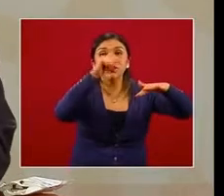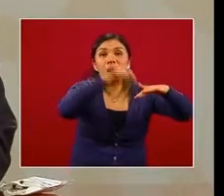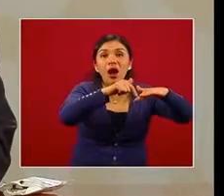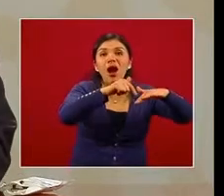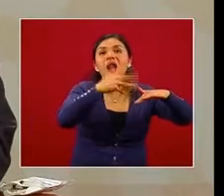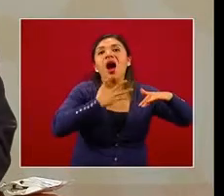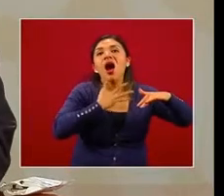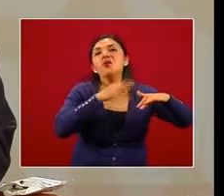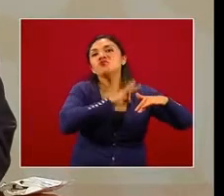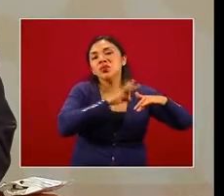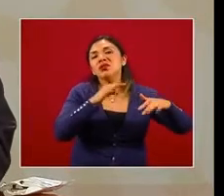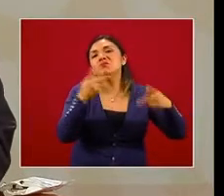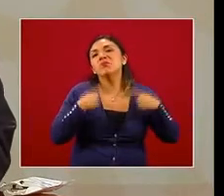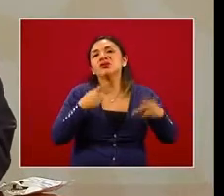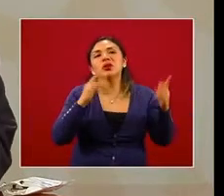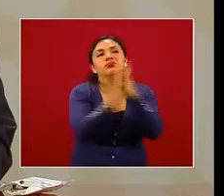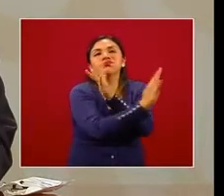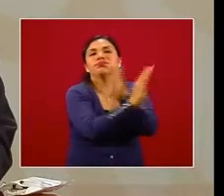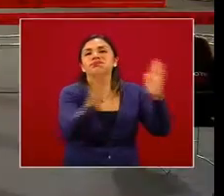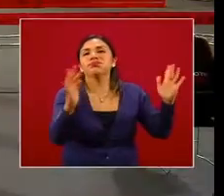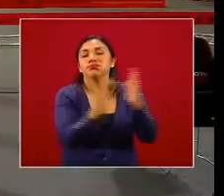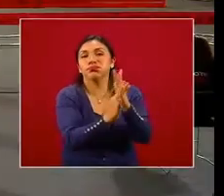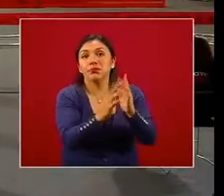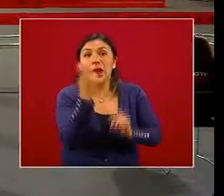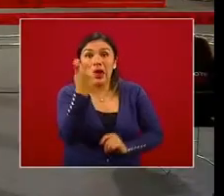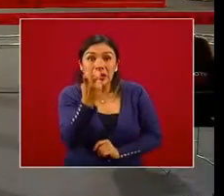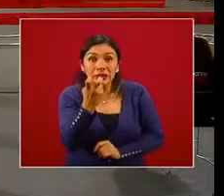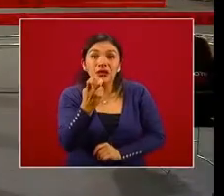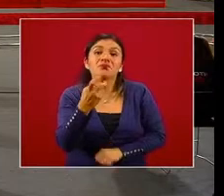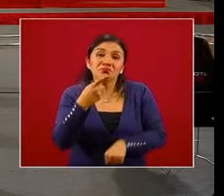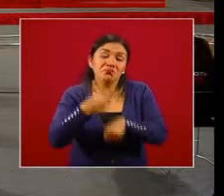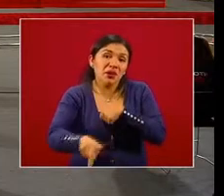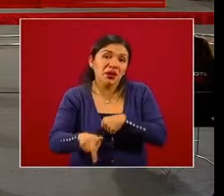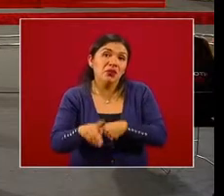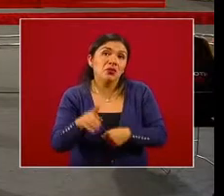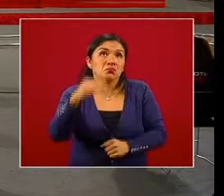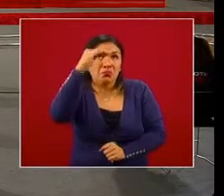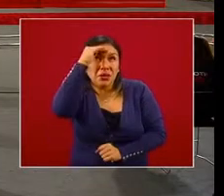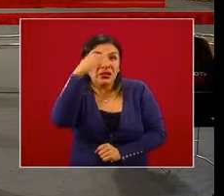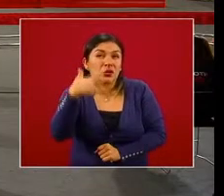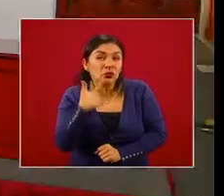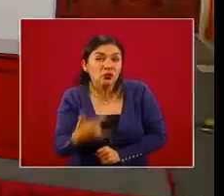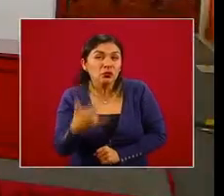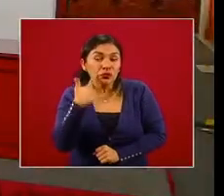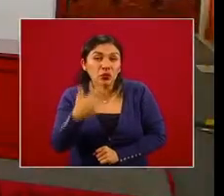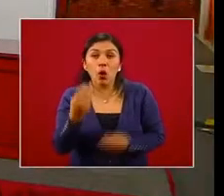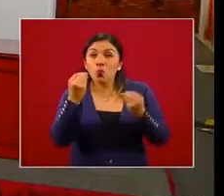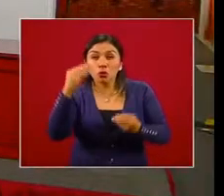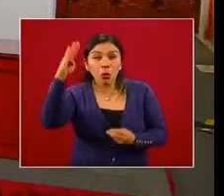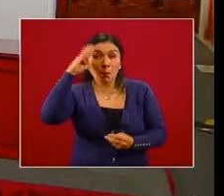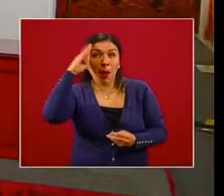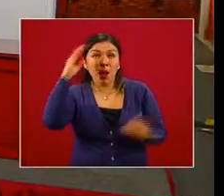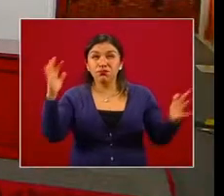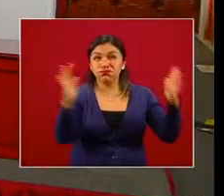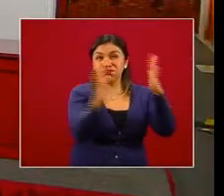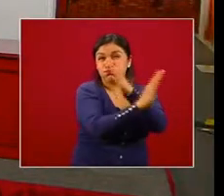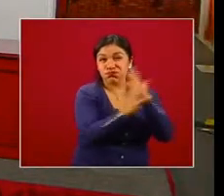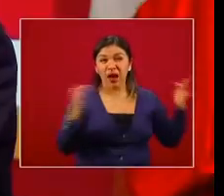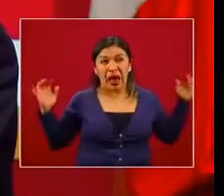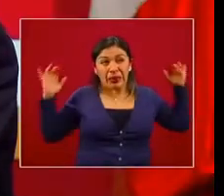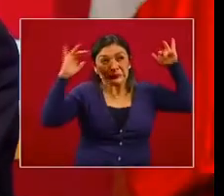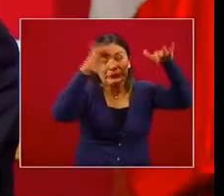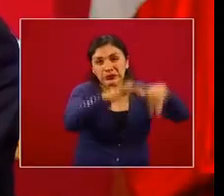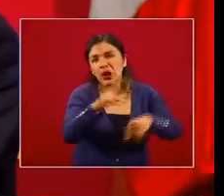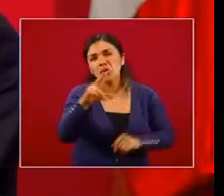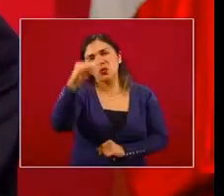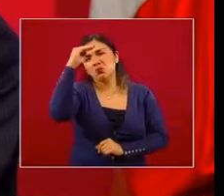That could cause mobility to be focused on those points, and that is pretty serious. We